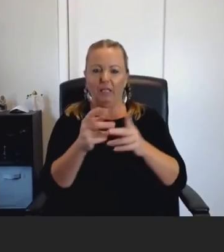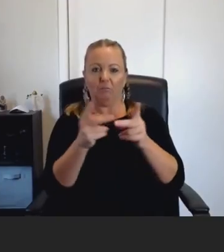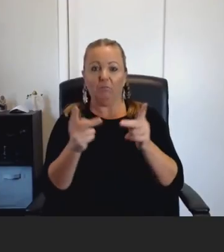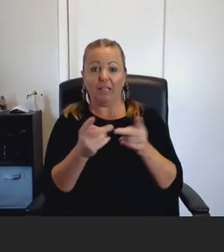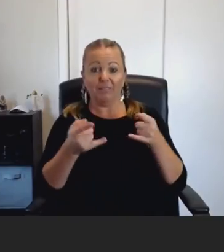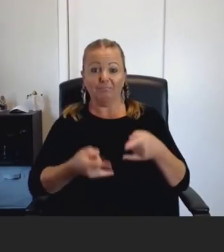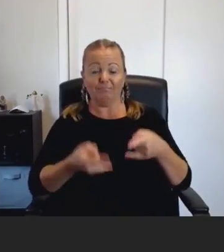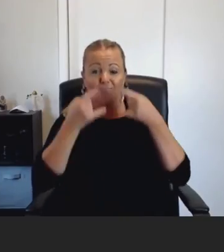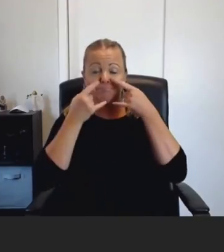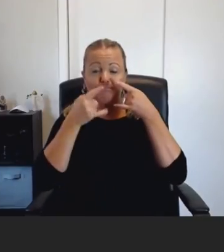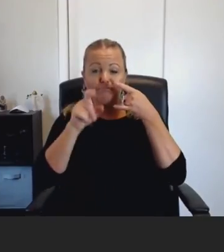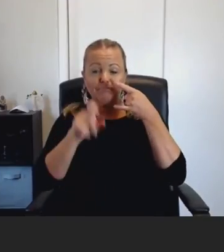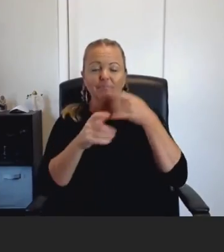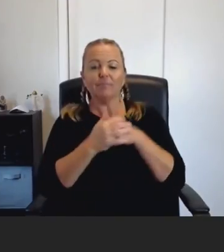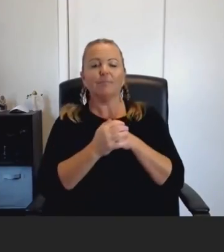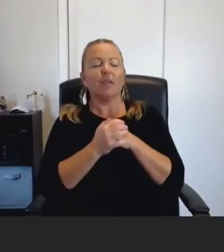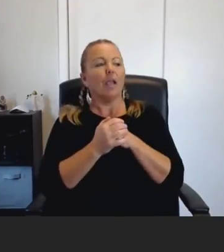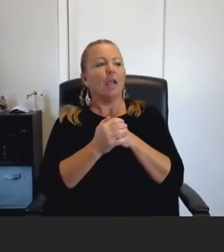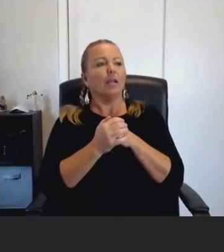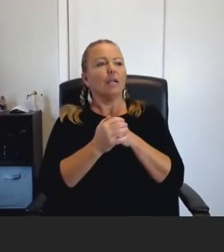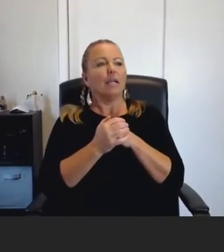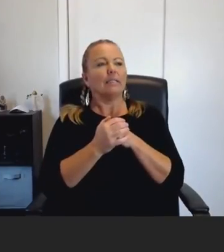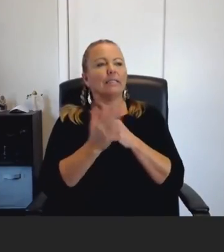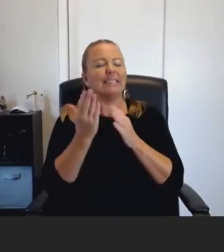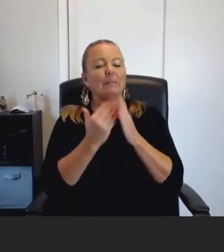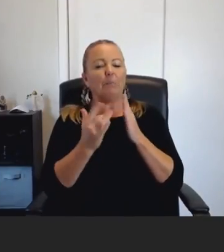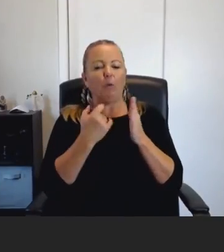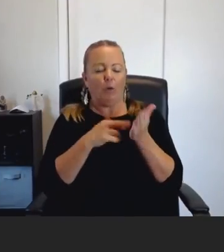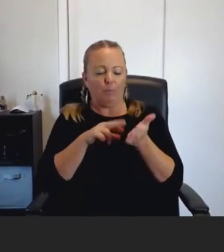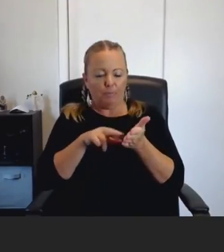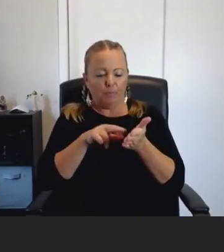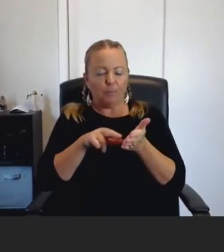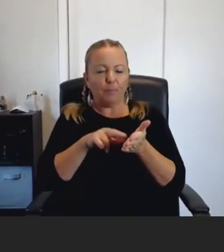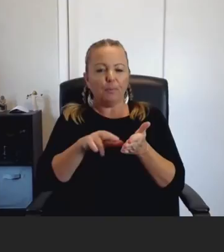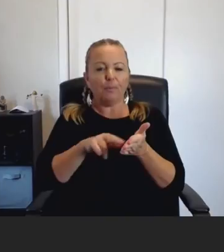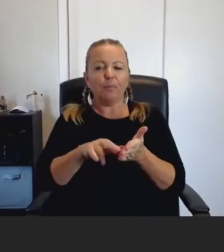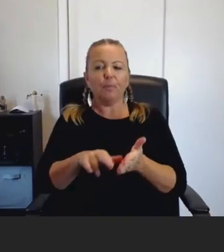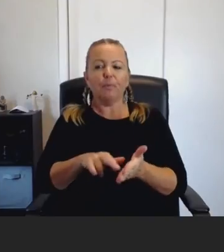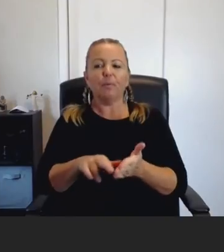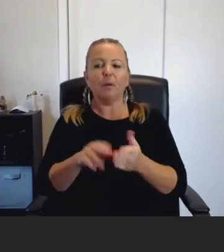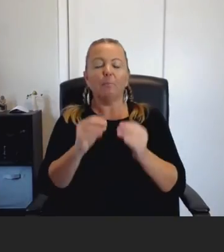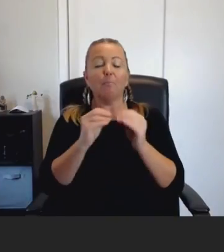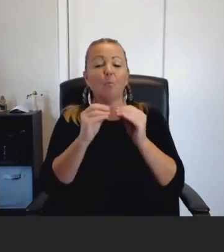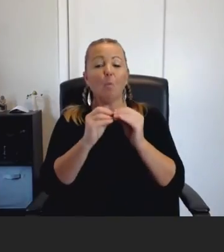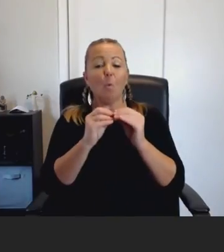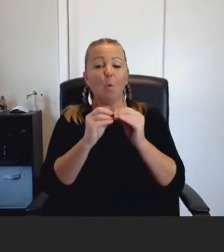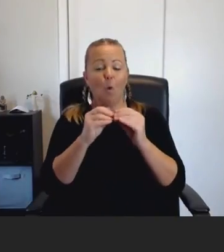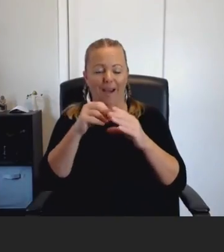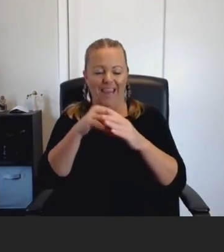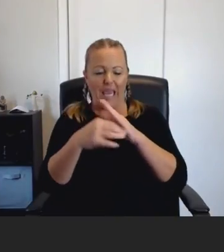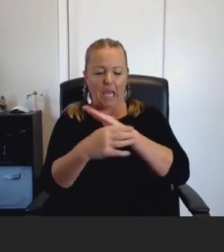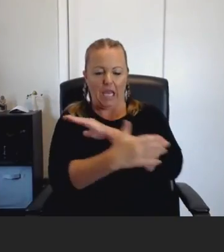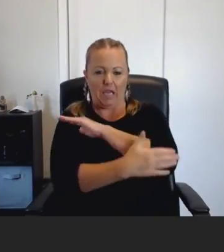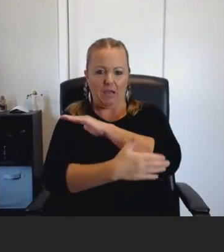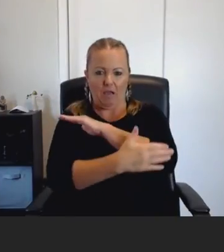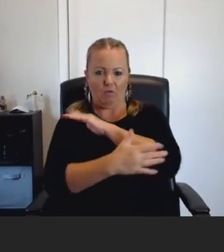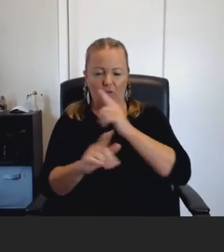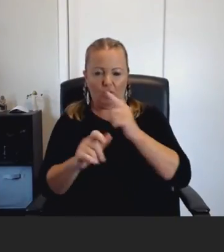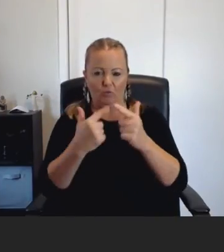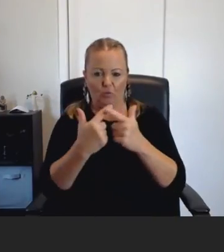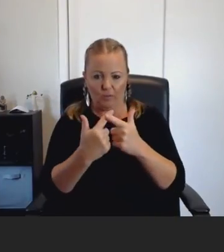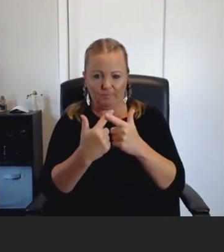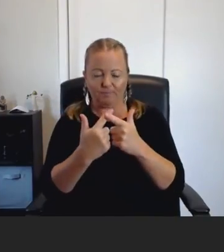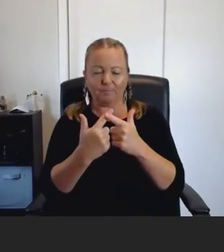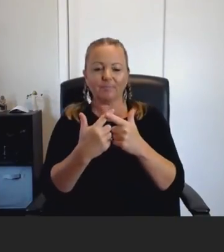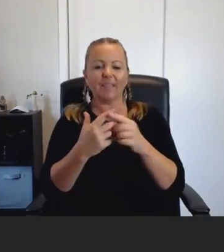masks. And something that we're looking into even just a little bit more further within our county, and potentially